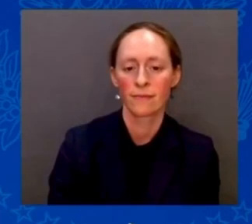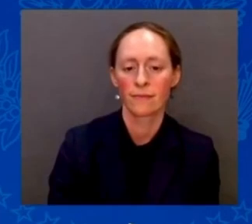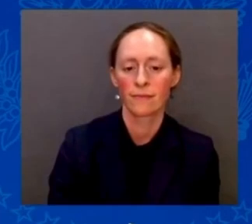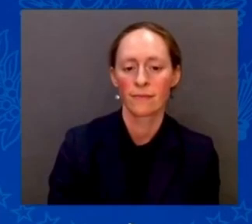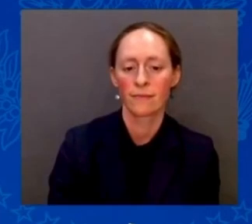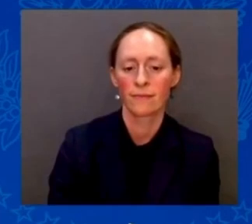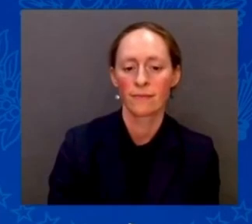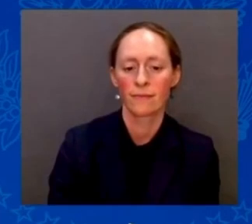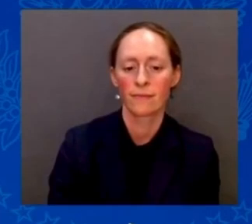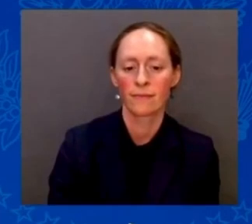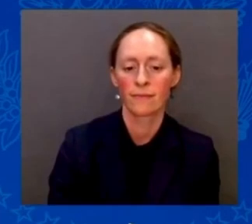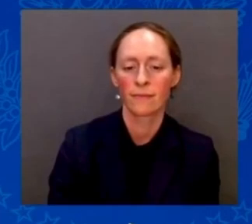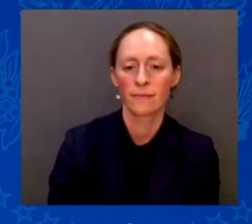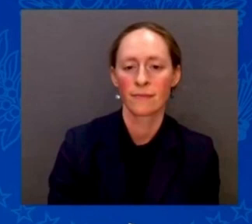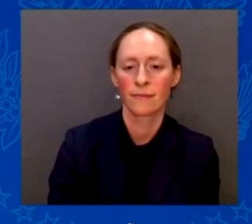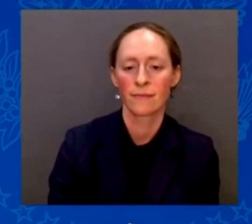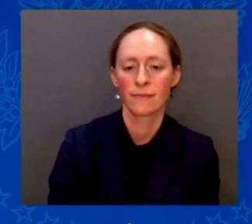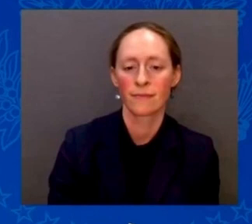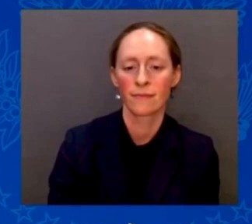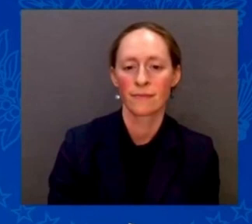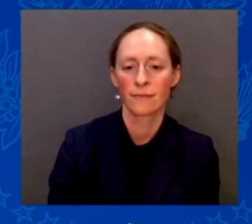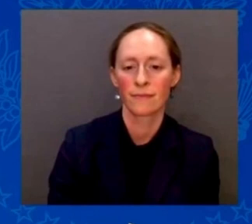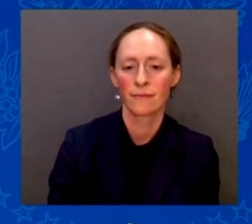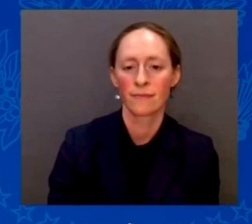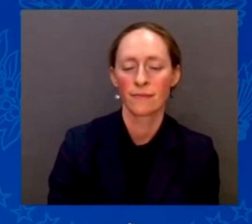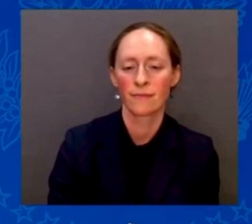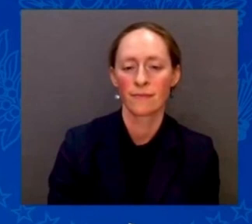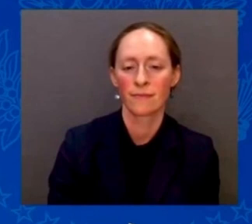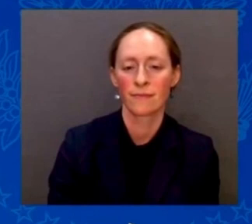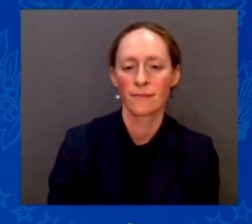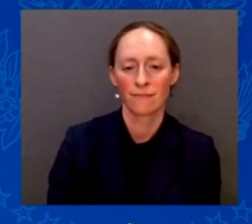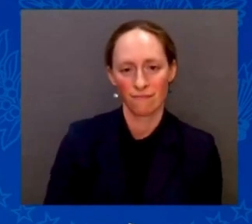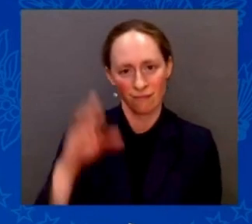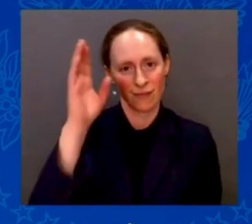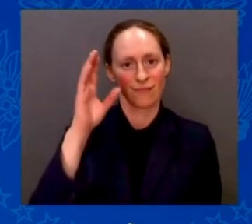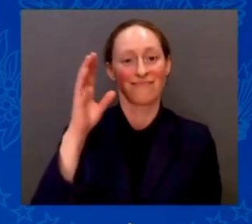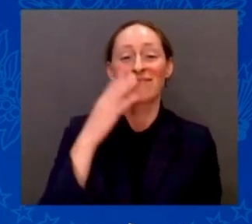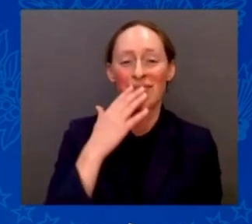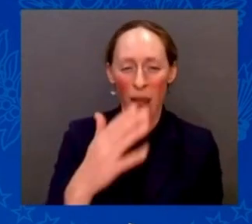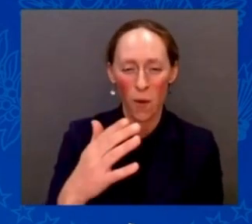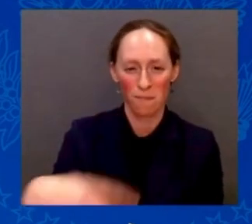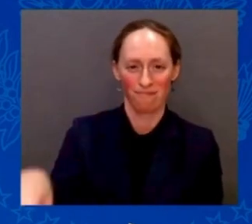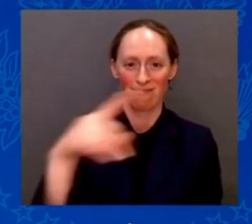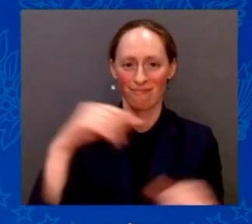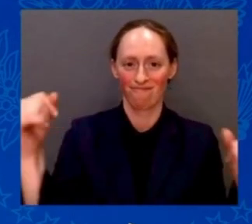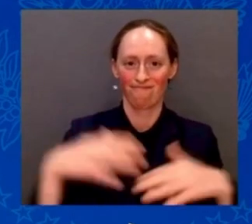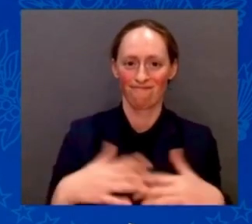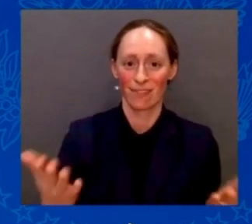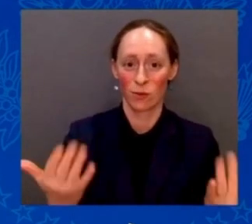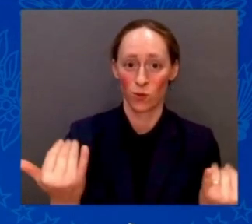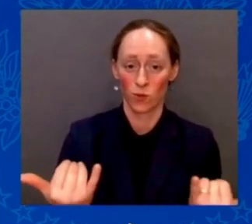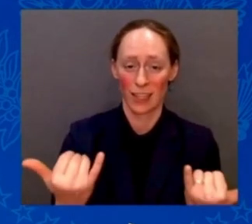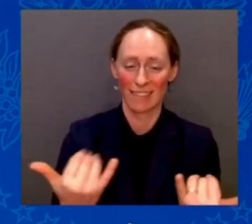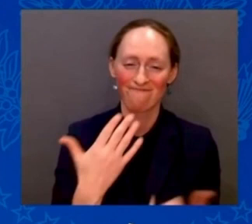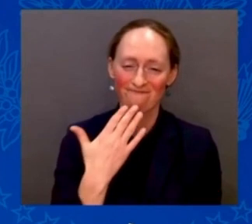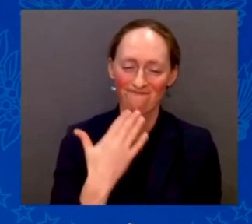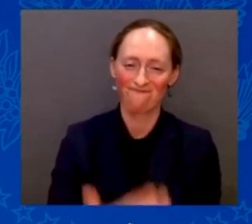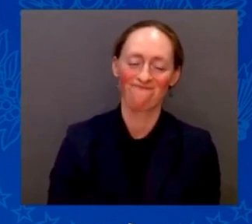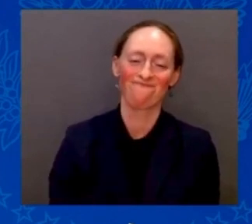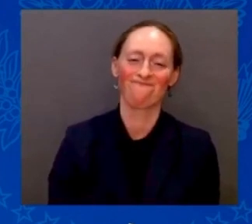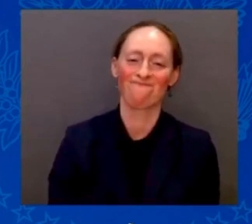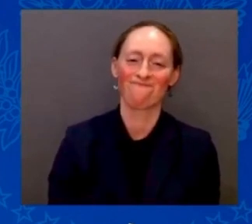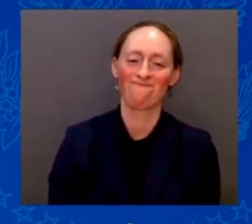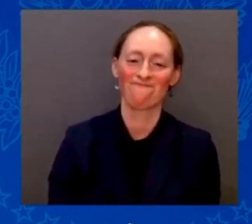Folks, thanks for being here. Earlier today, I made a point to speak to all